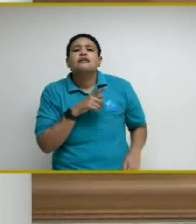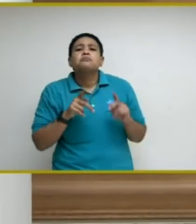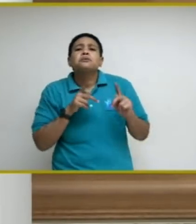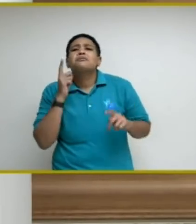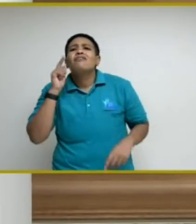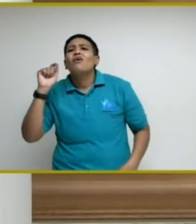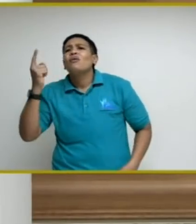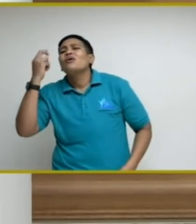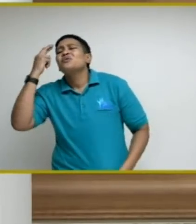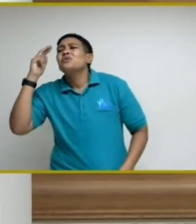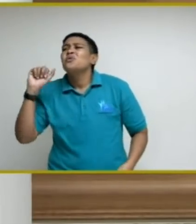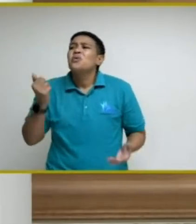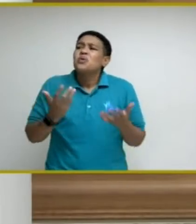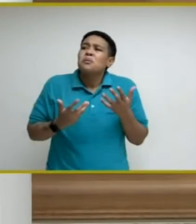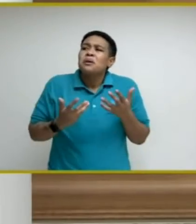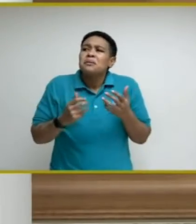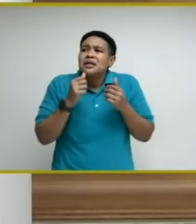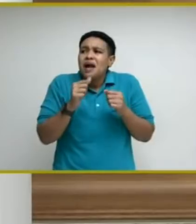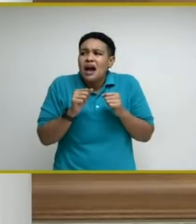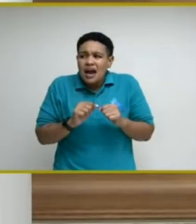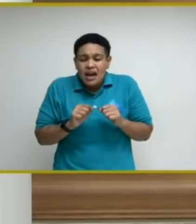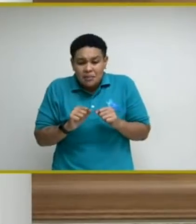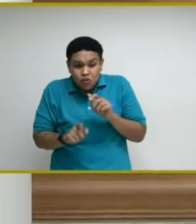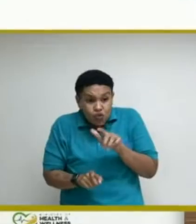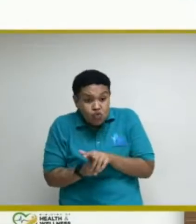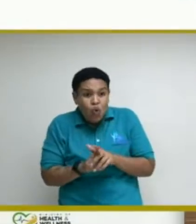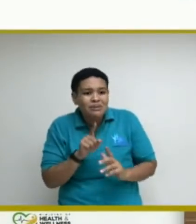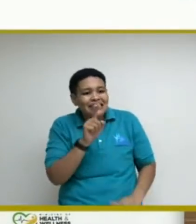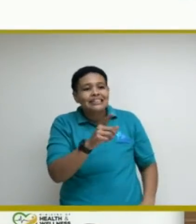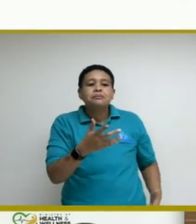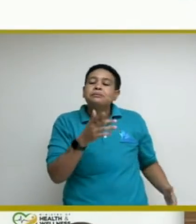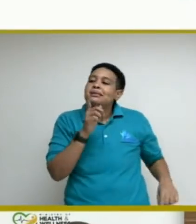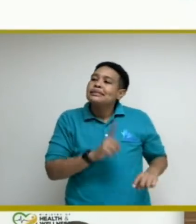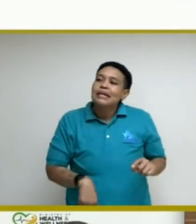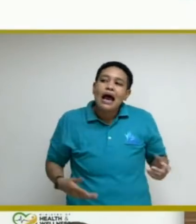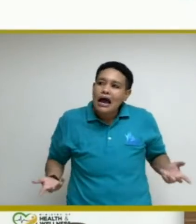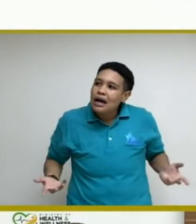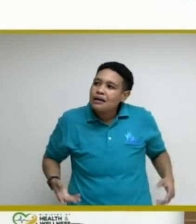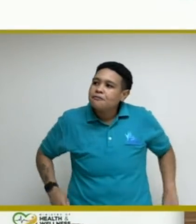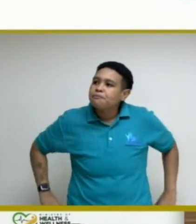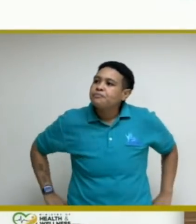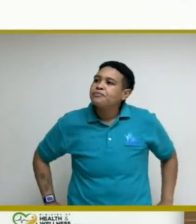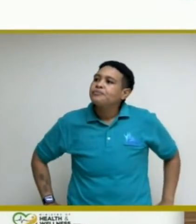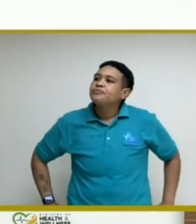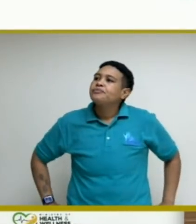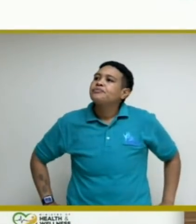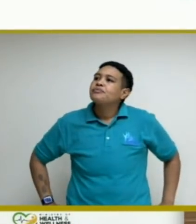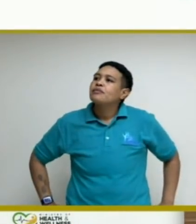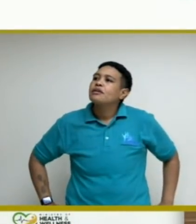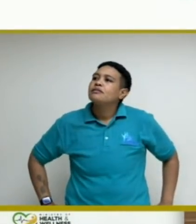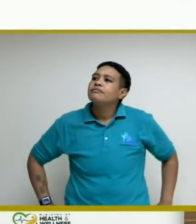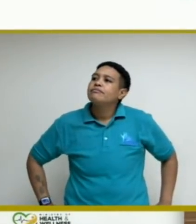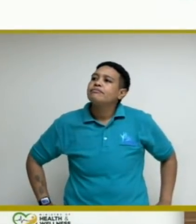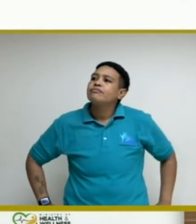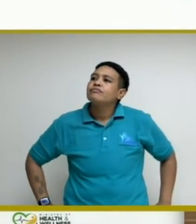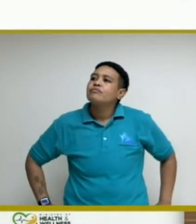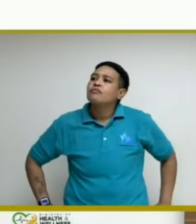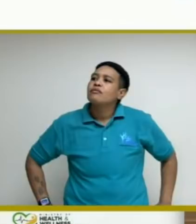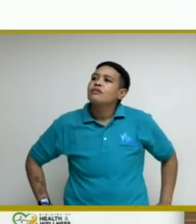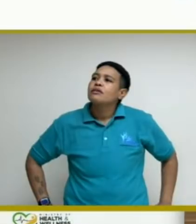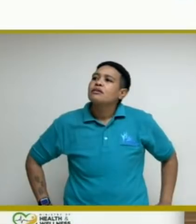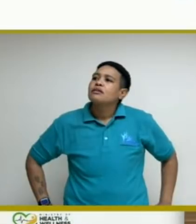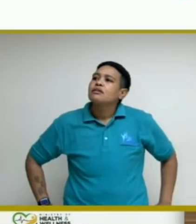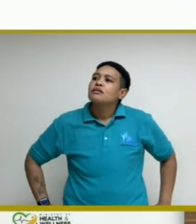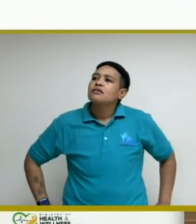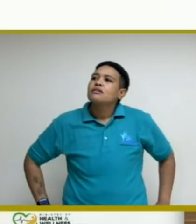reason or another, may not be able to come out to a vaccination site. So this online tool is